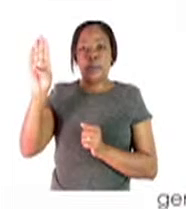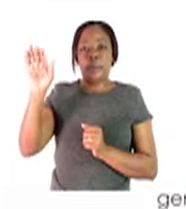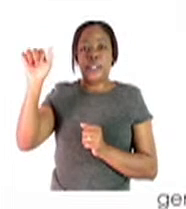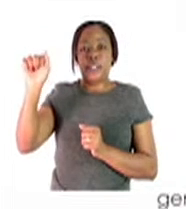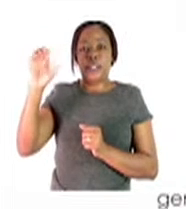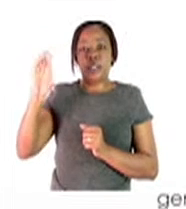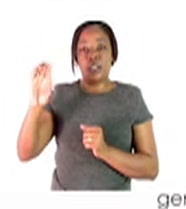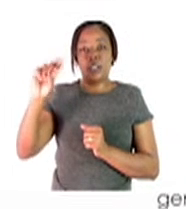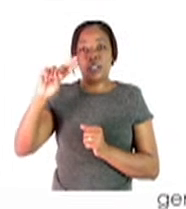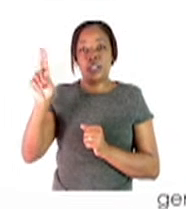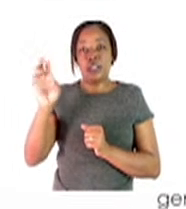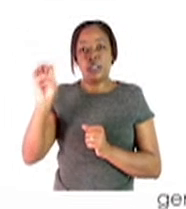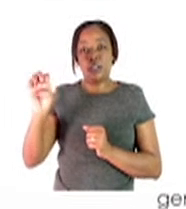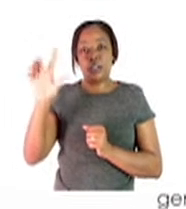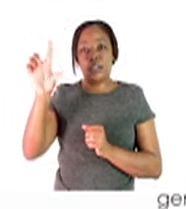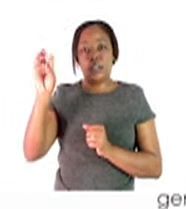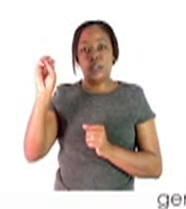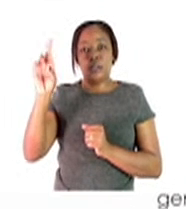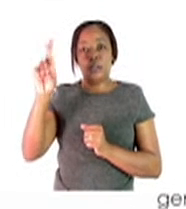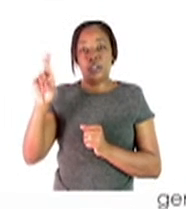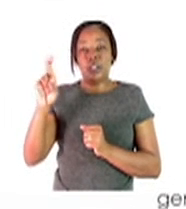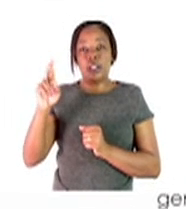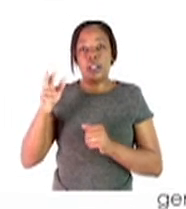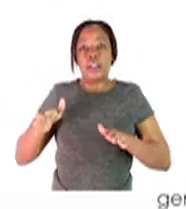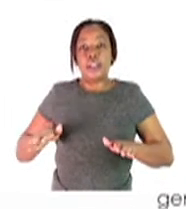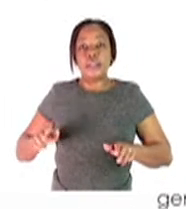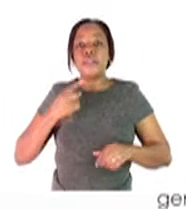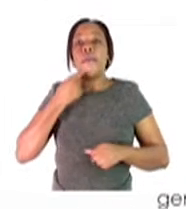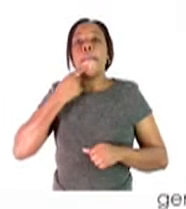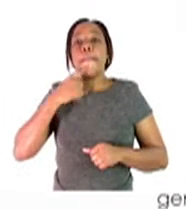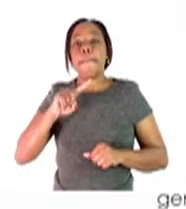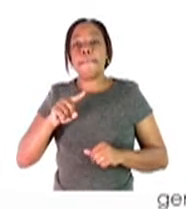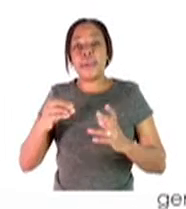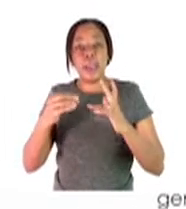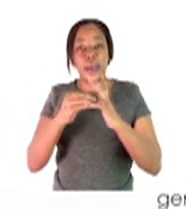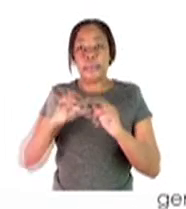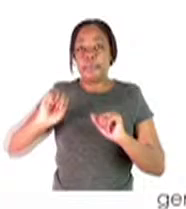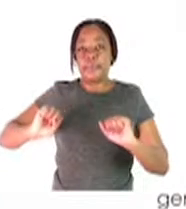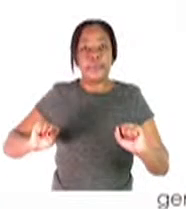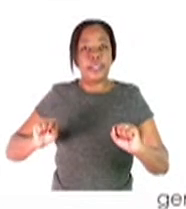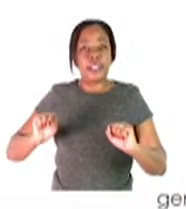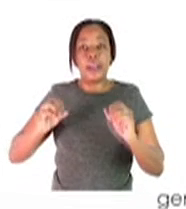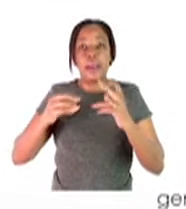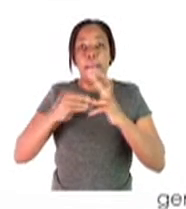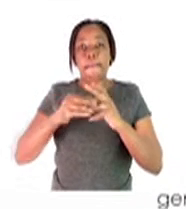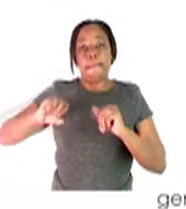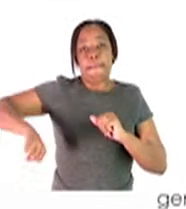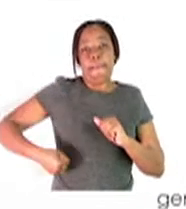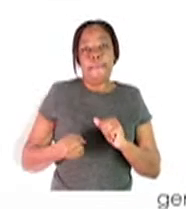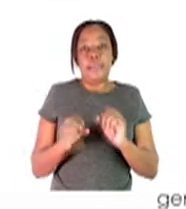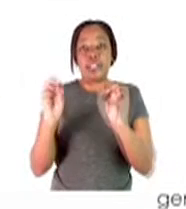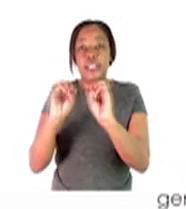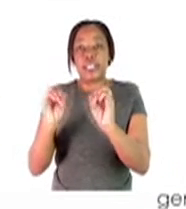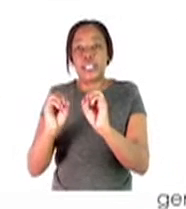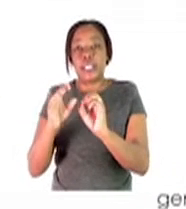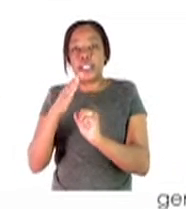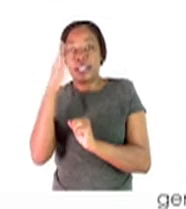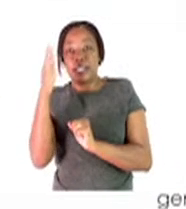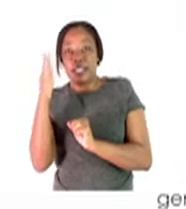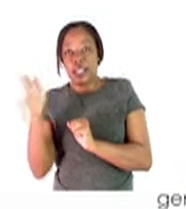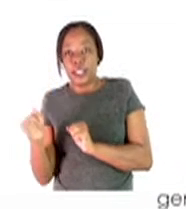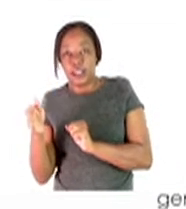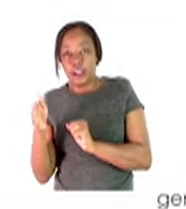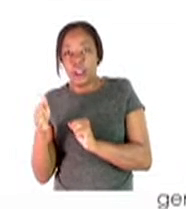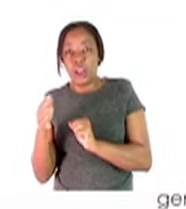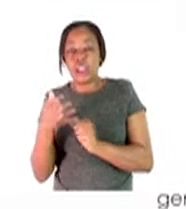not married, or a man who is not married. What about a woman or a girl who is not married?